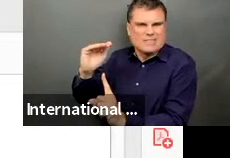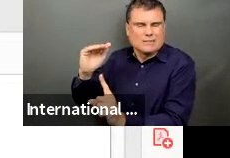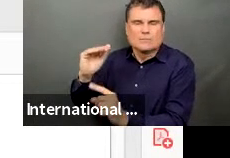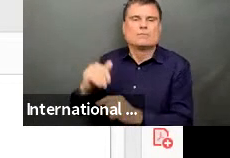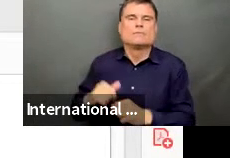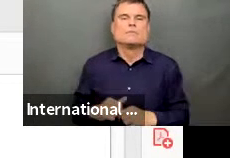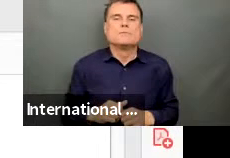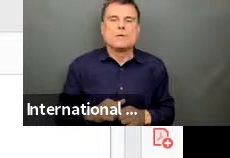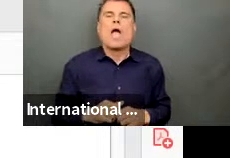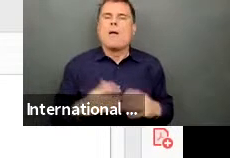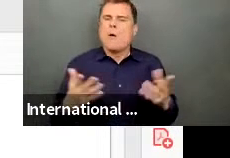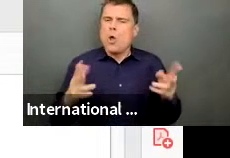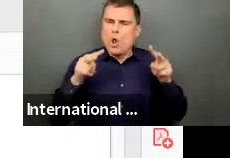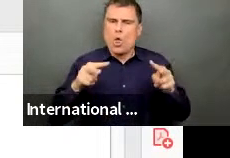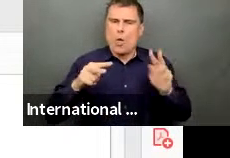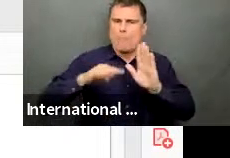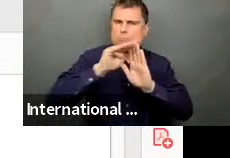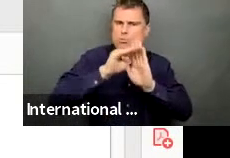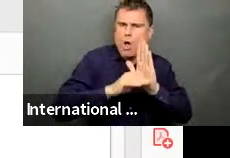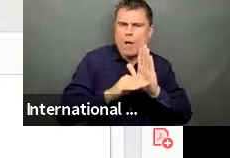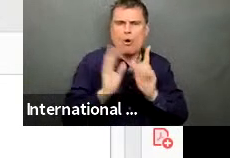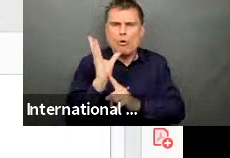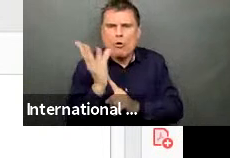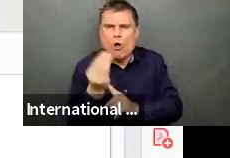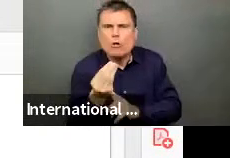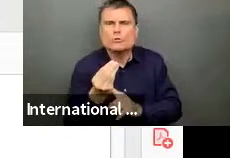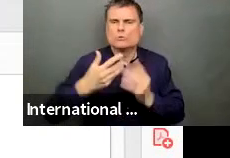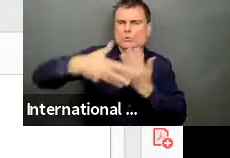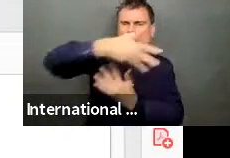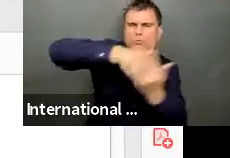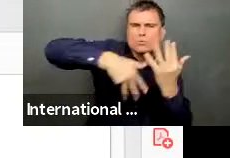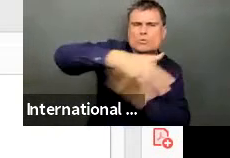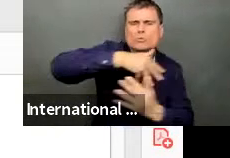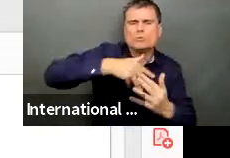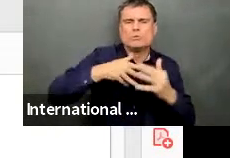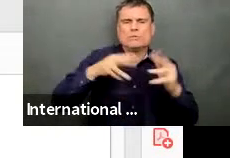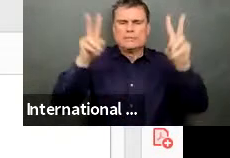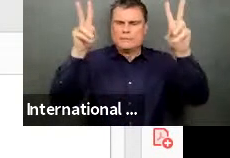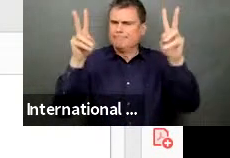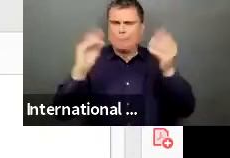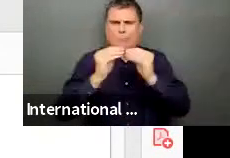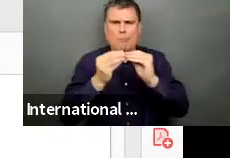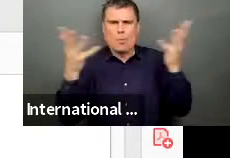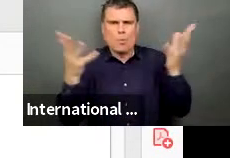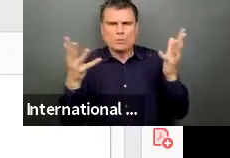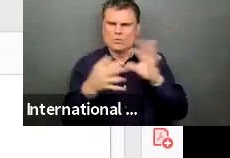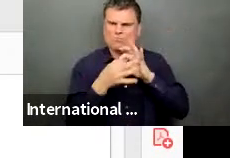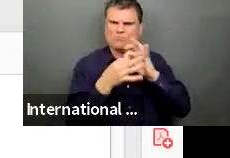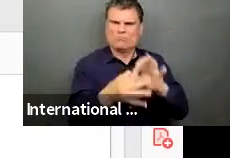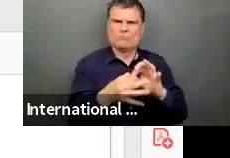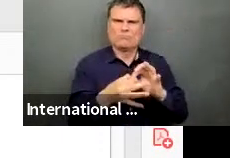structural issues related to gender discrimination. 5,